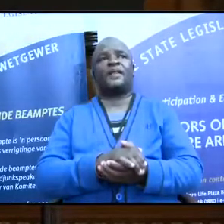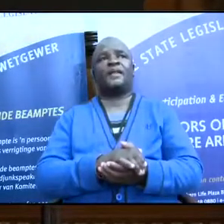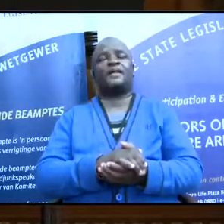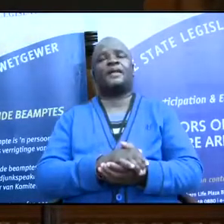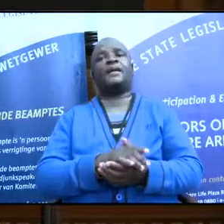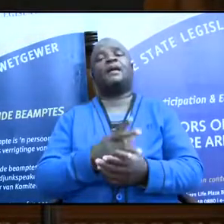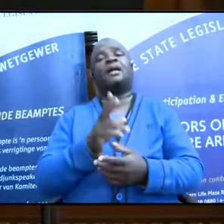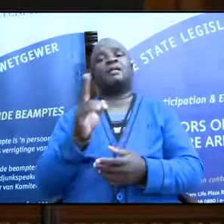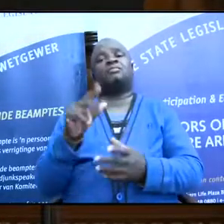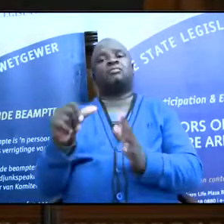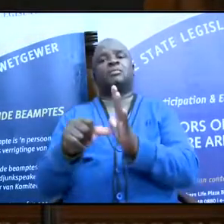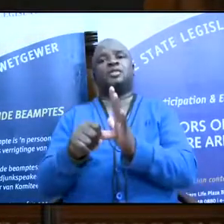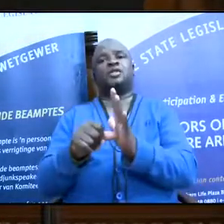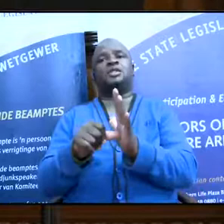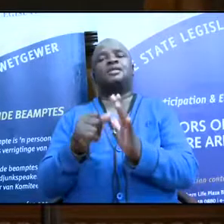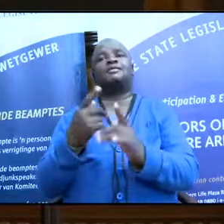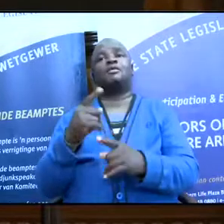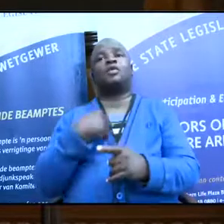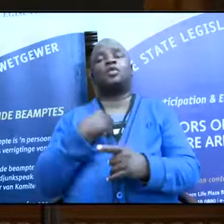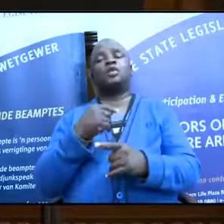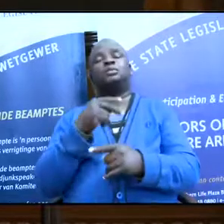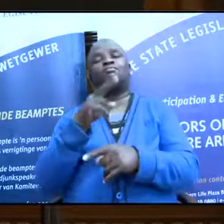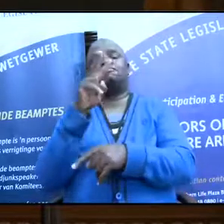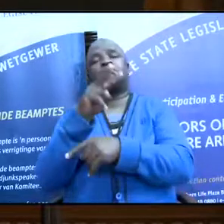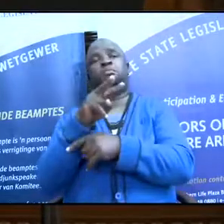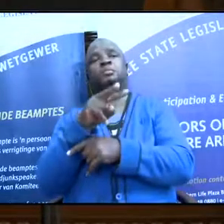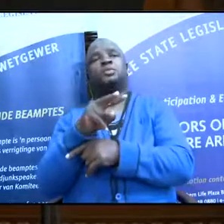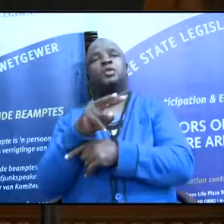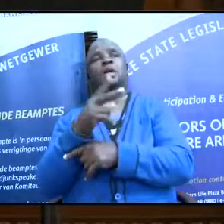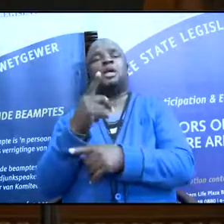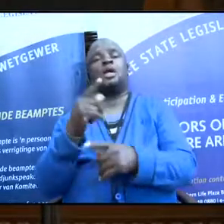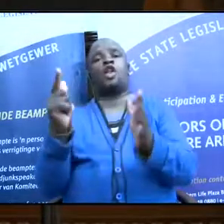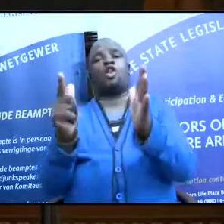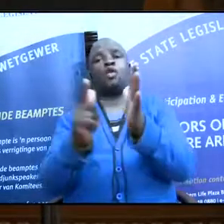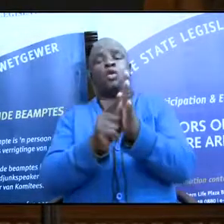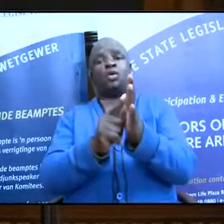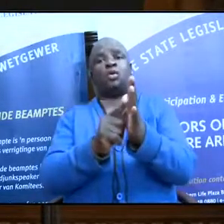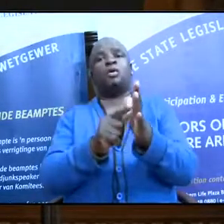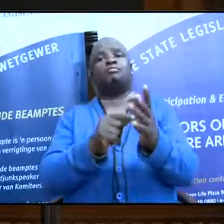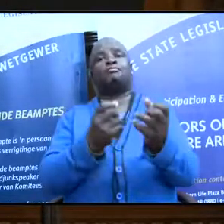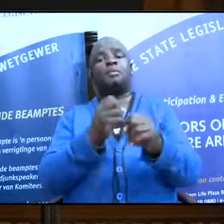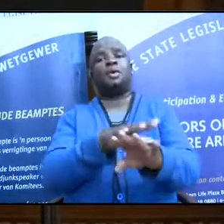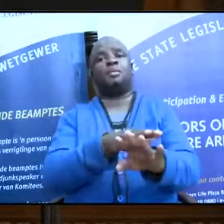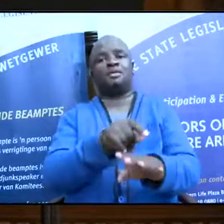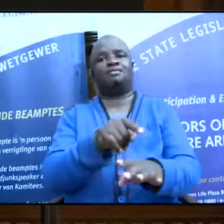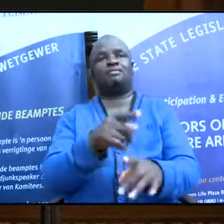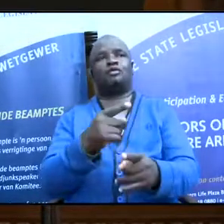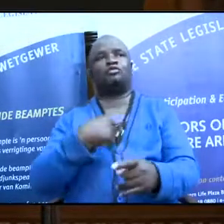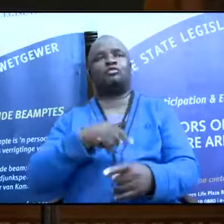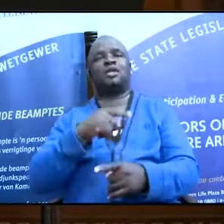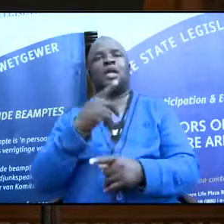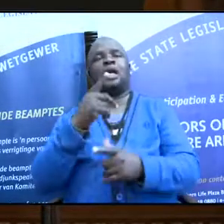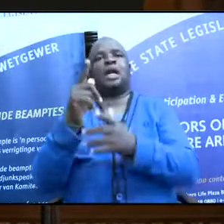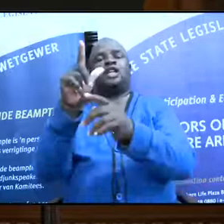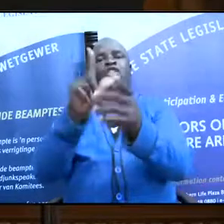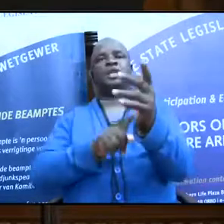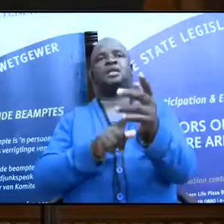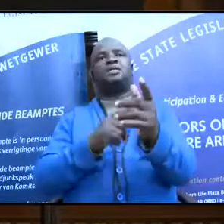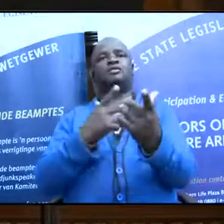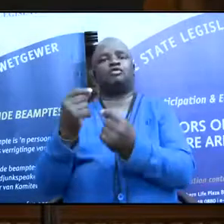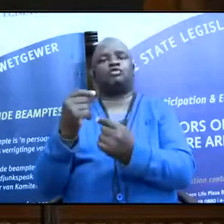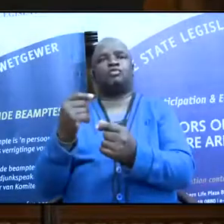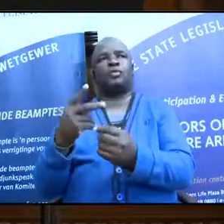to keep an eye on the execution of the law that we make as the legislature we are the